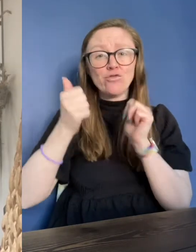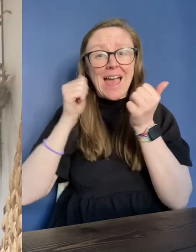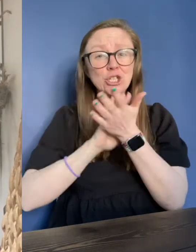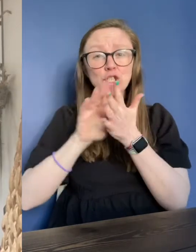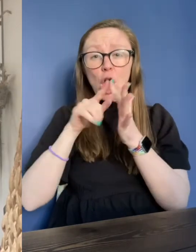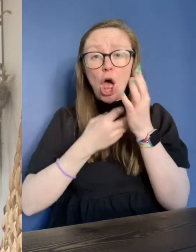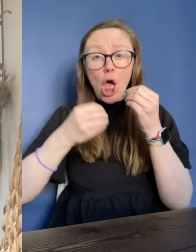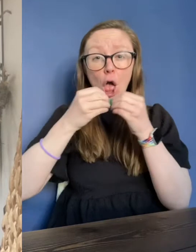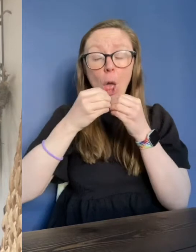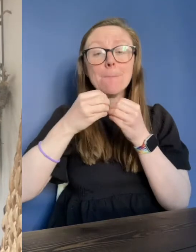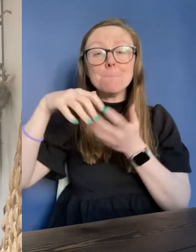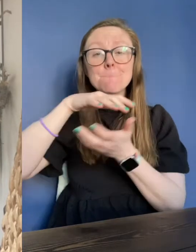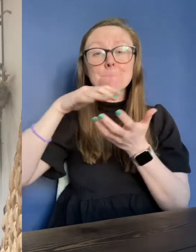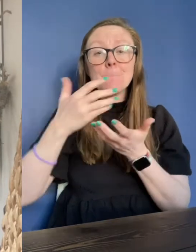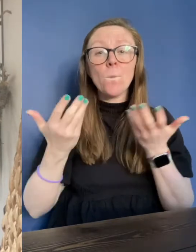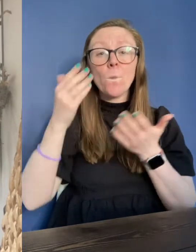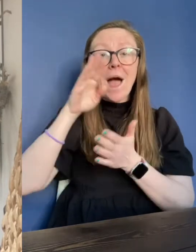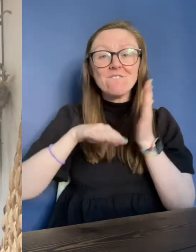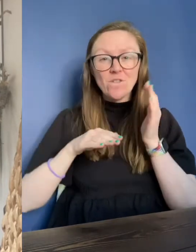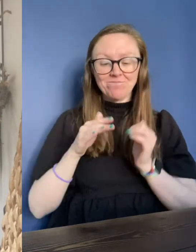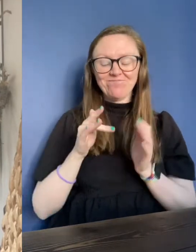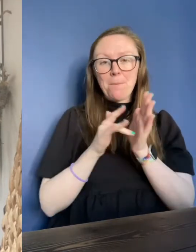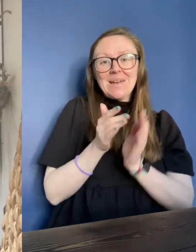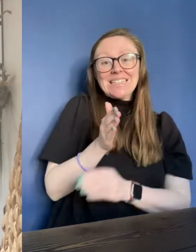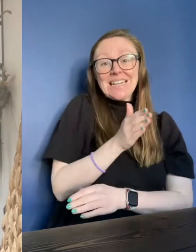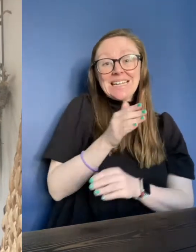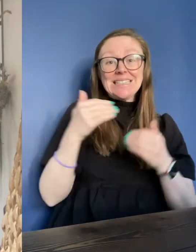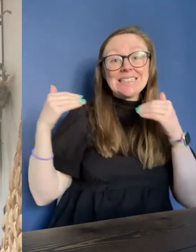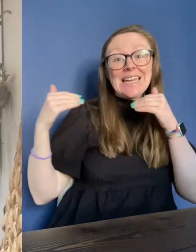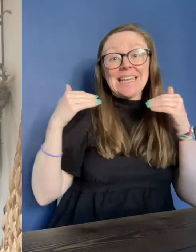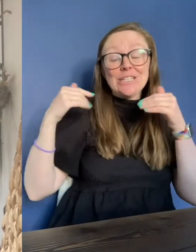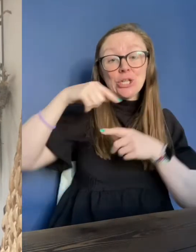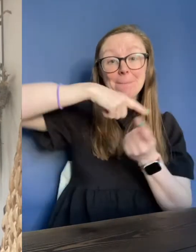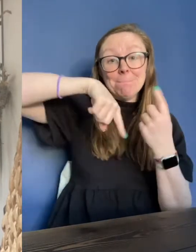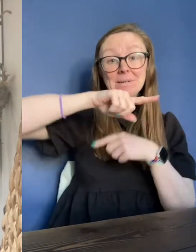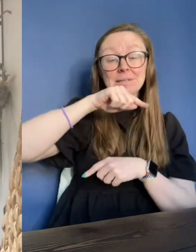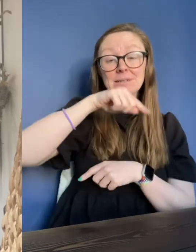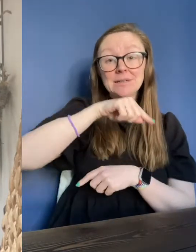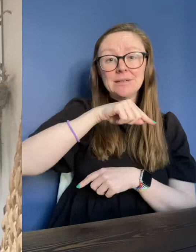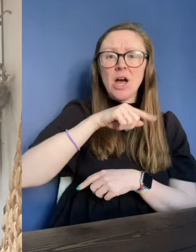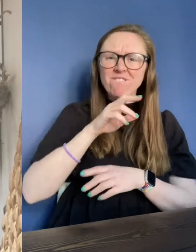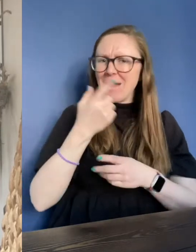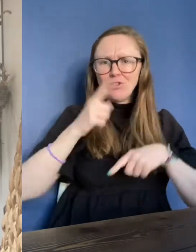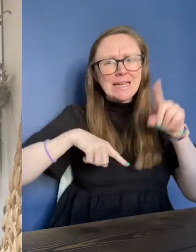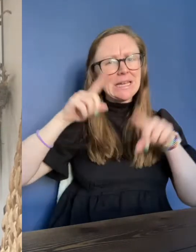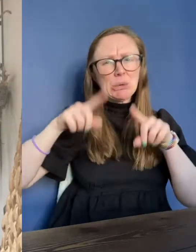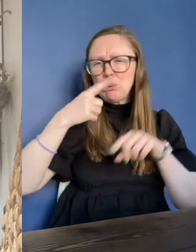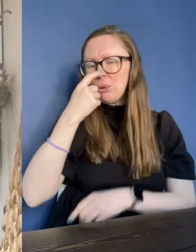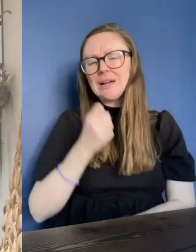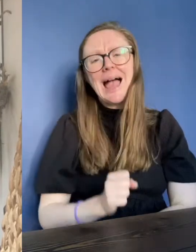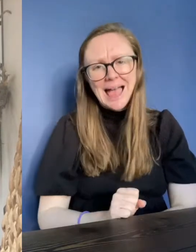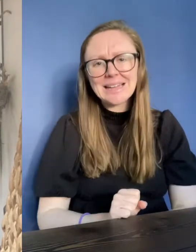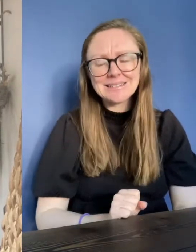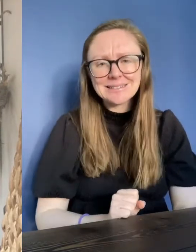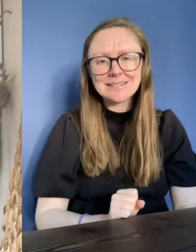herbs. It originates from the Middle East and Egypt, and it's very versatile. So we'll